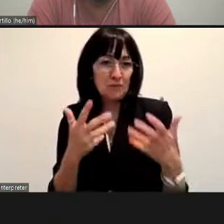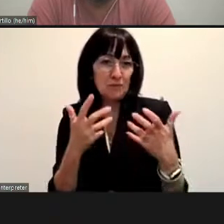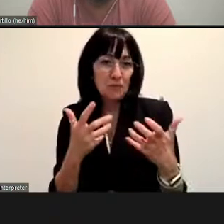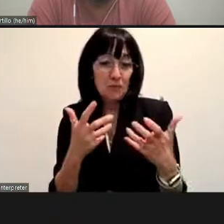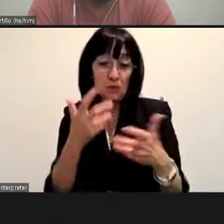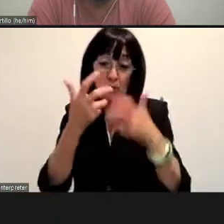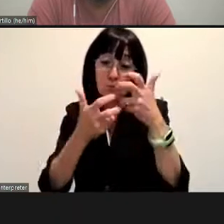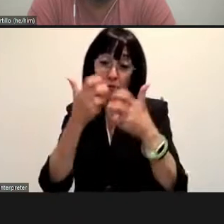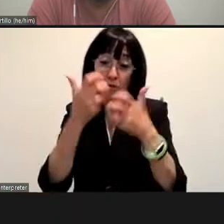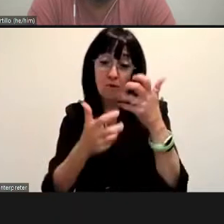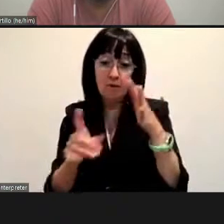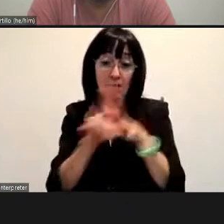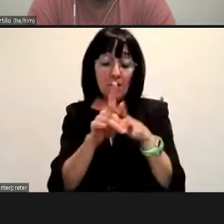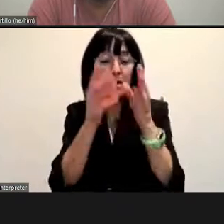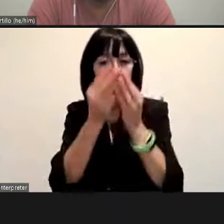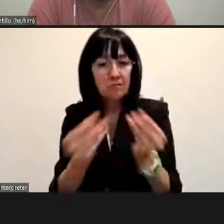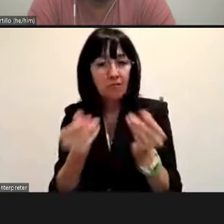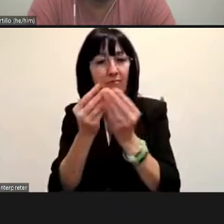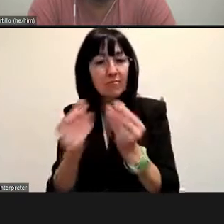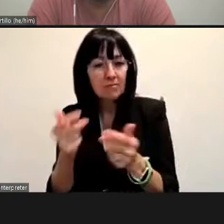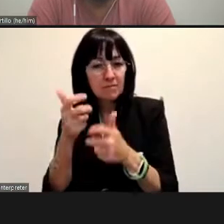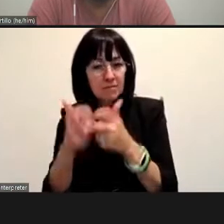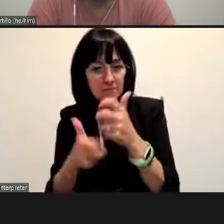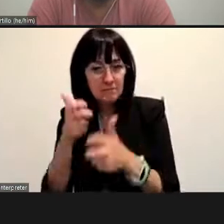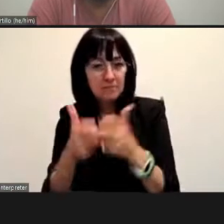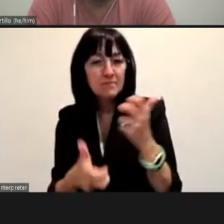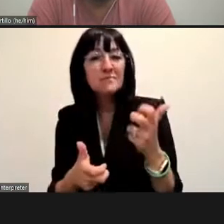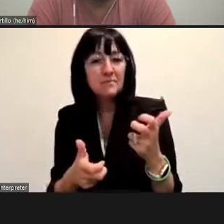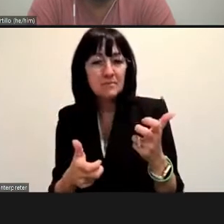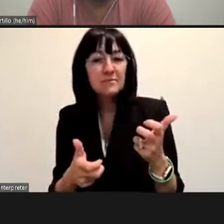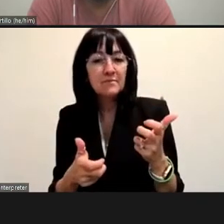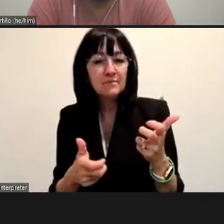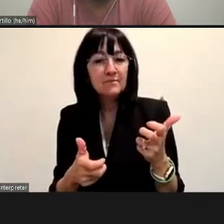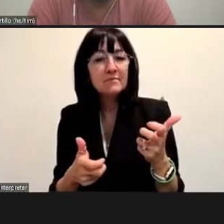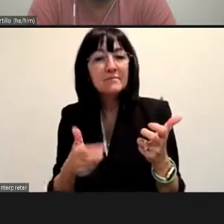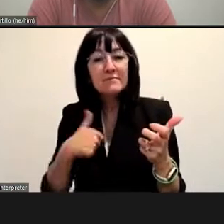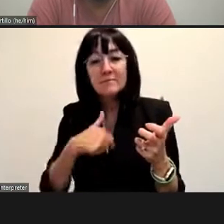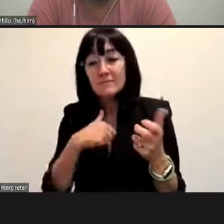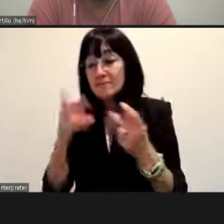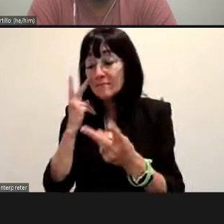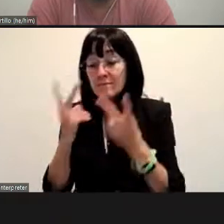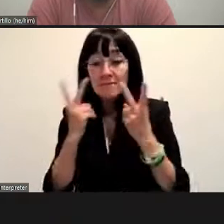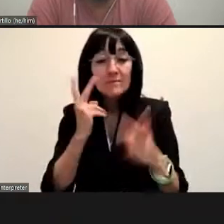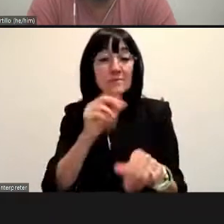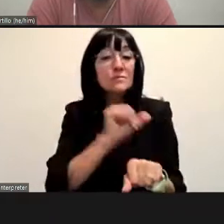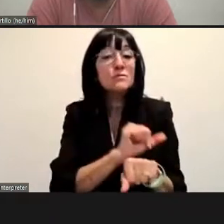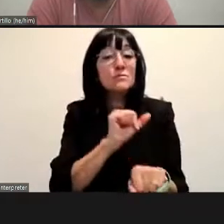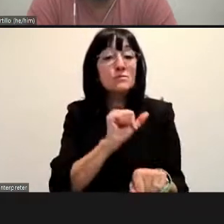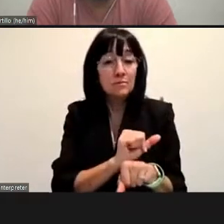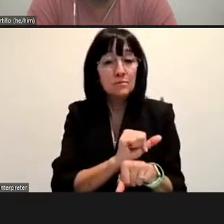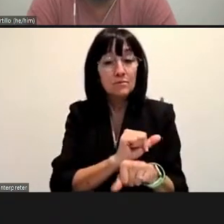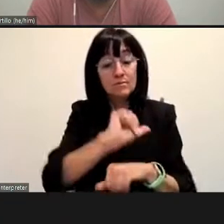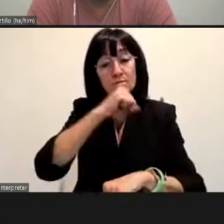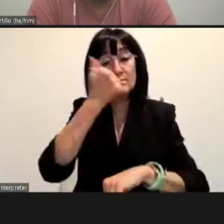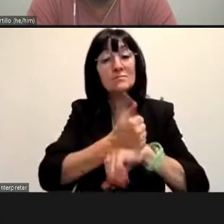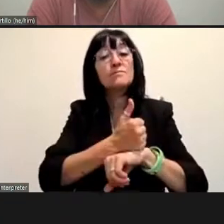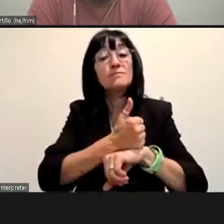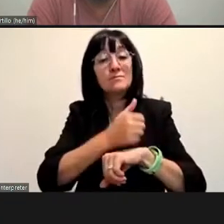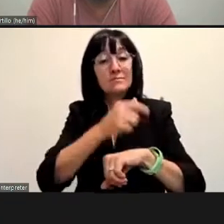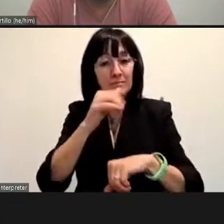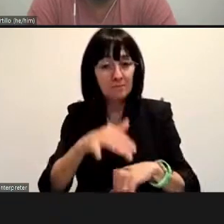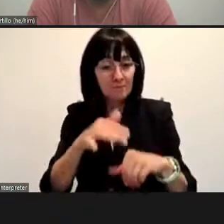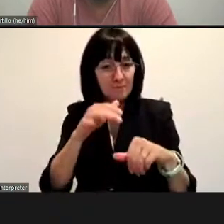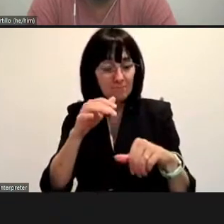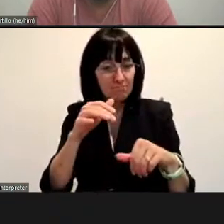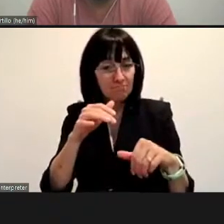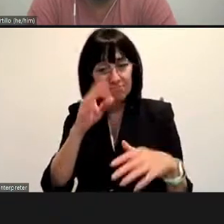So if we are putting people and the work of creating the art first, and